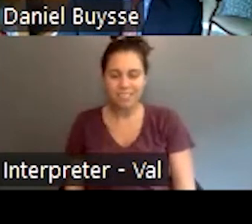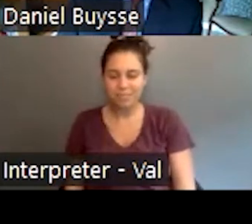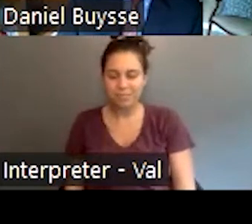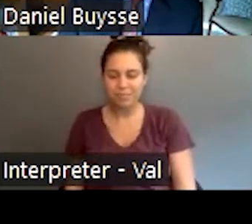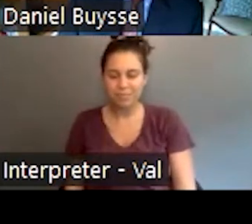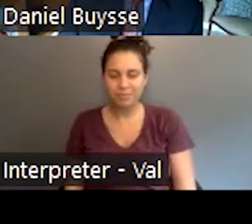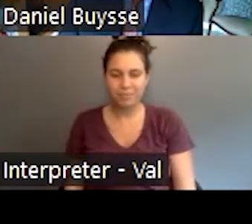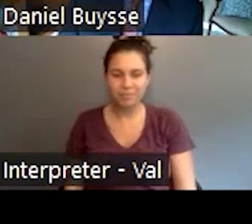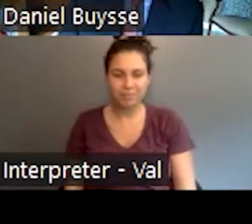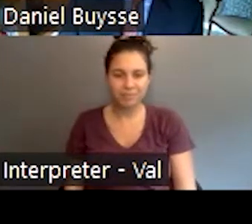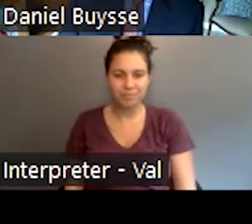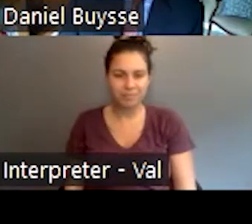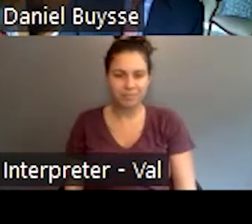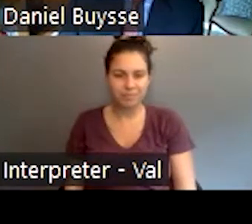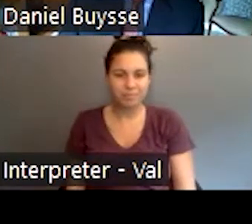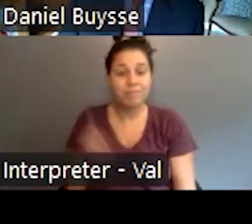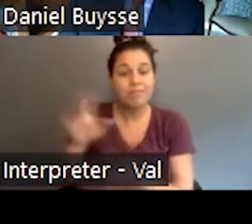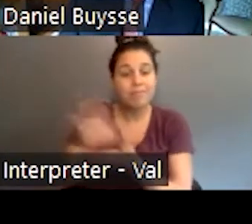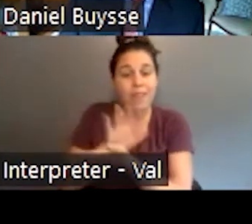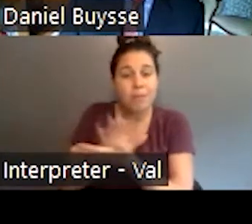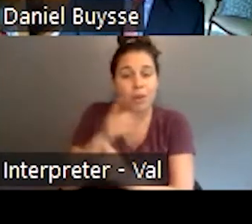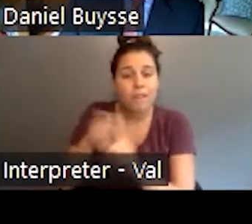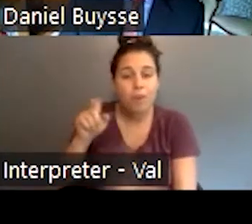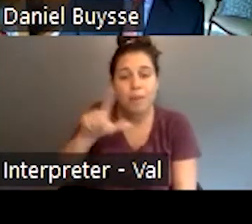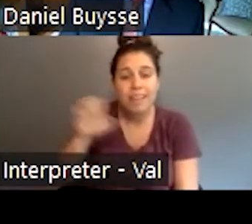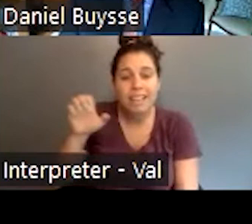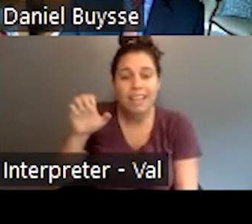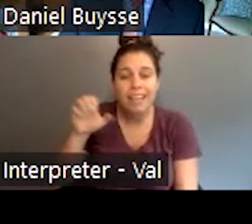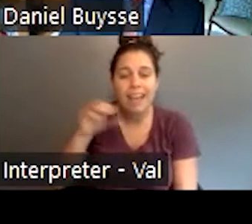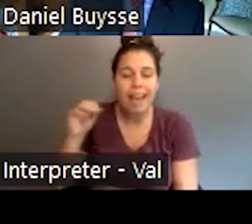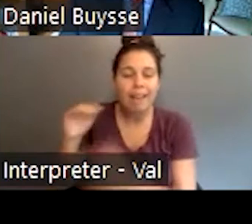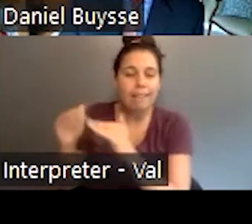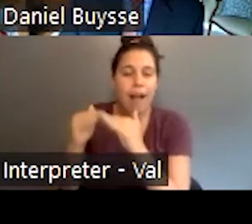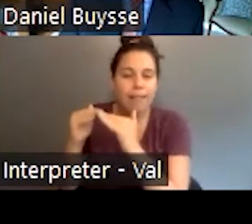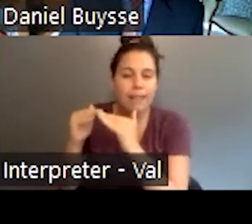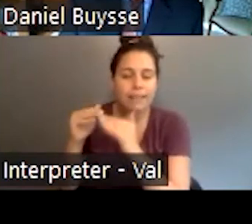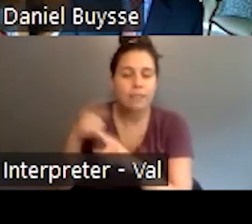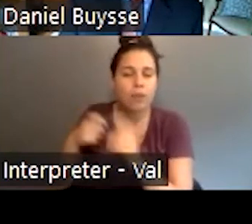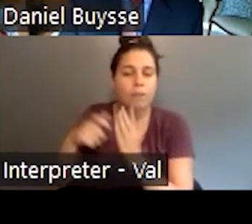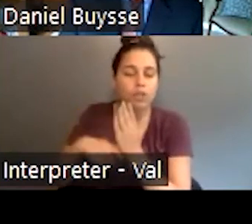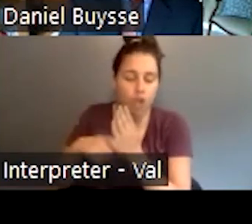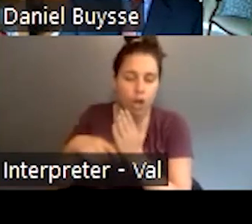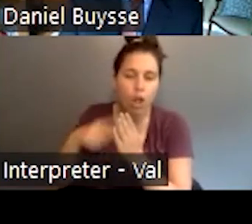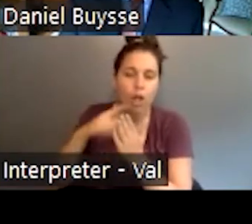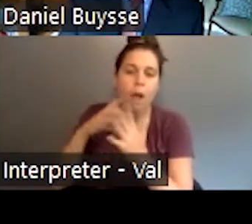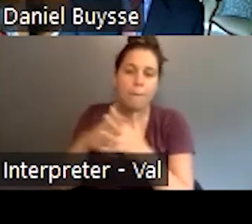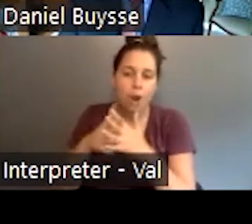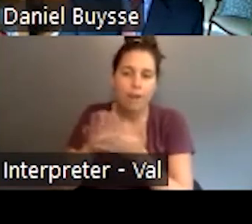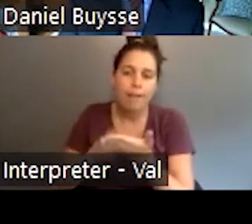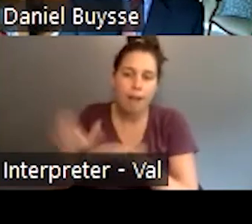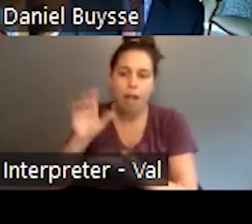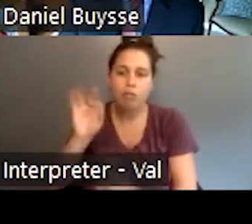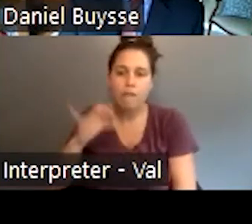And this paper from Lee and colleagues in the Journal of the American College of Cardiology